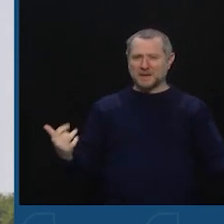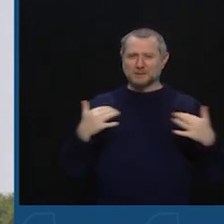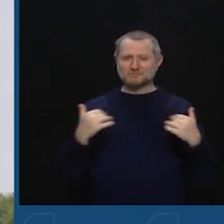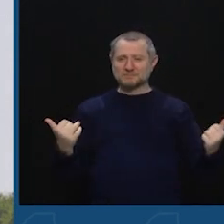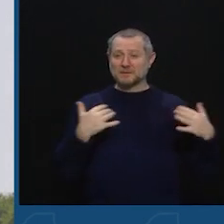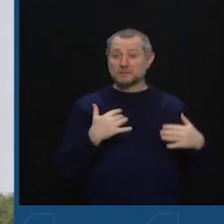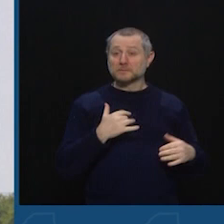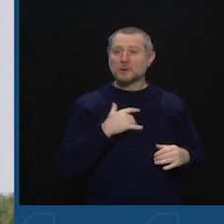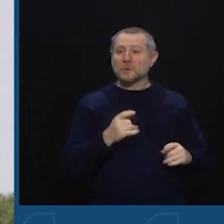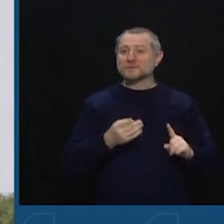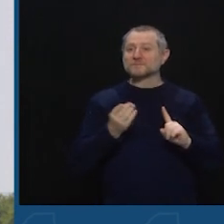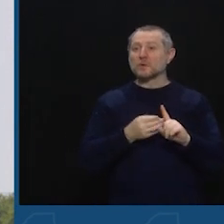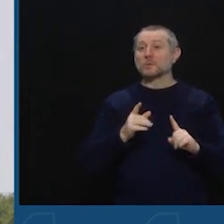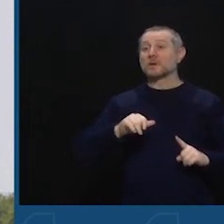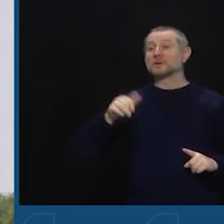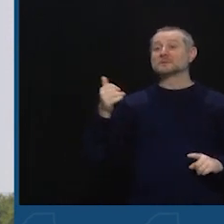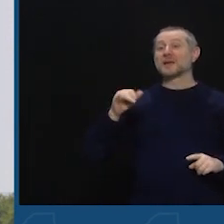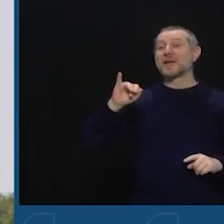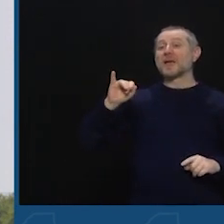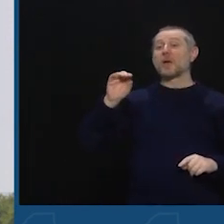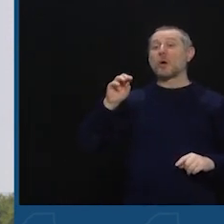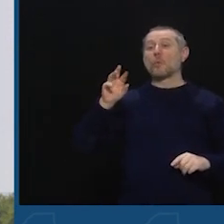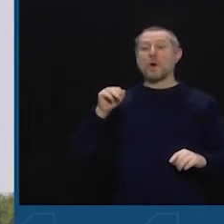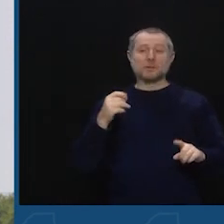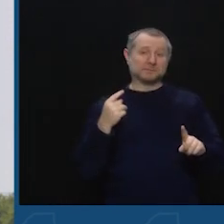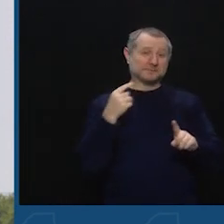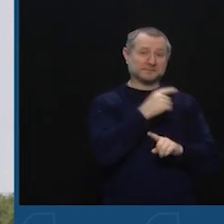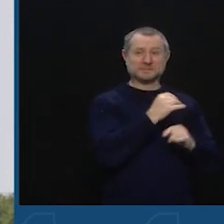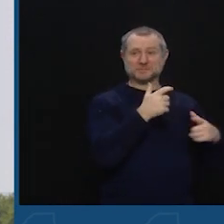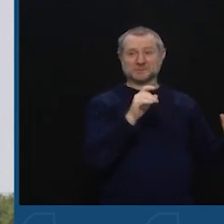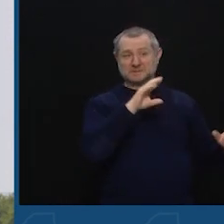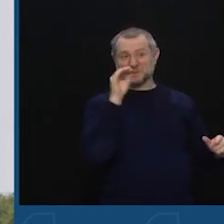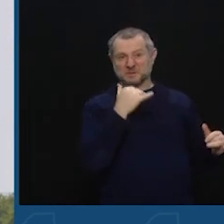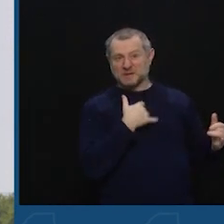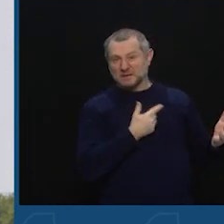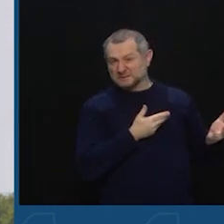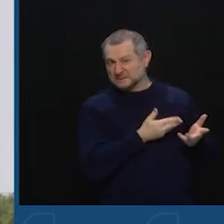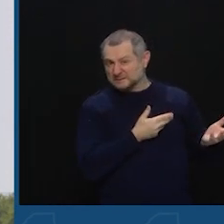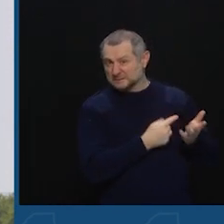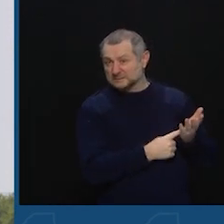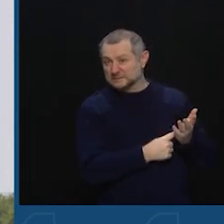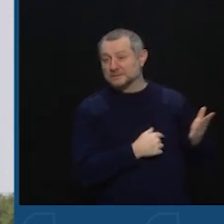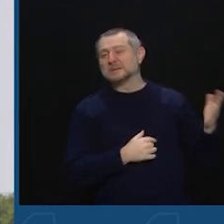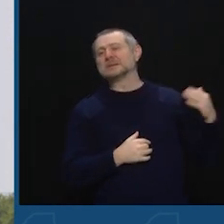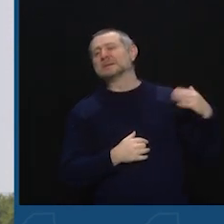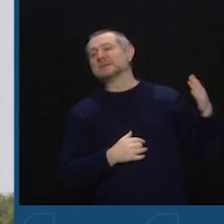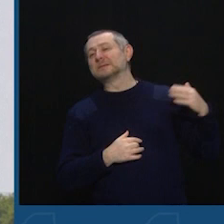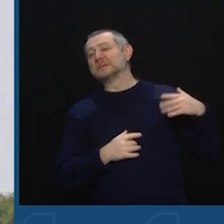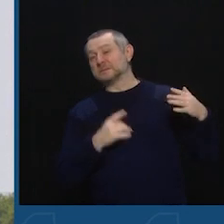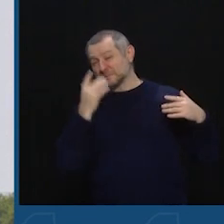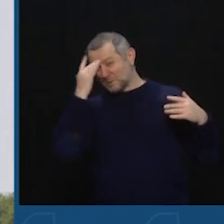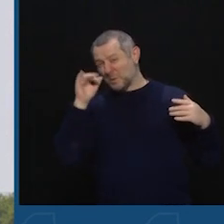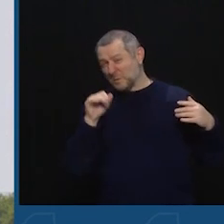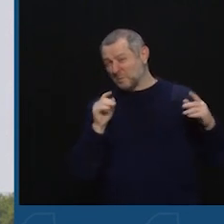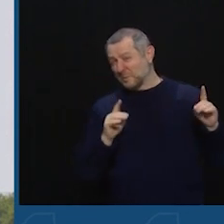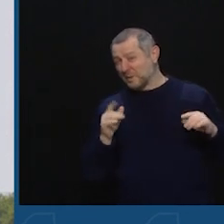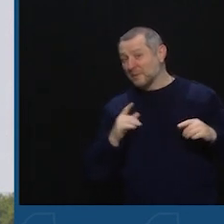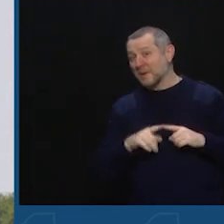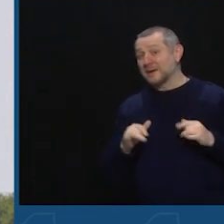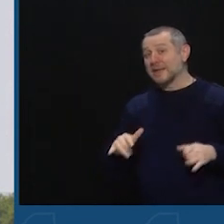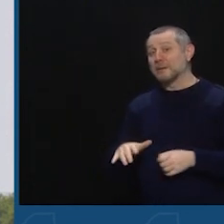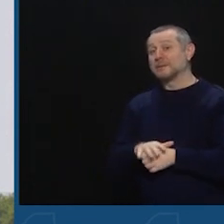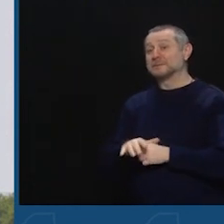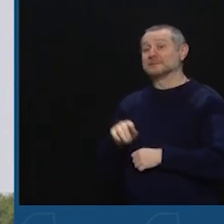and that is not a hypothetical. I've been talking to a big employer from Iowa. I said, I'm going to give you not just smart people, but a workplace, an